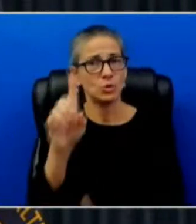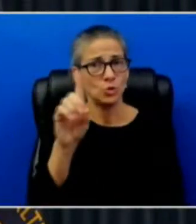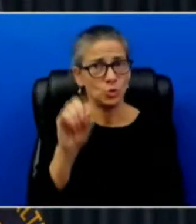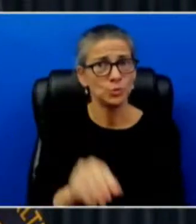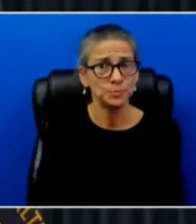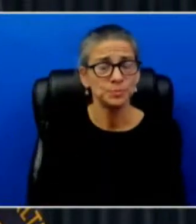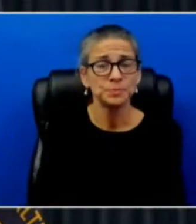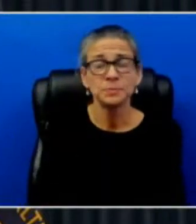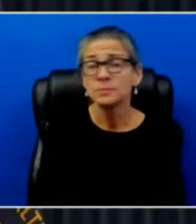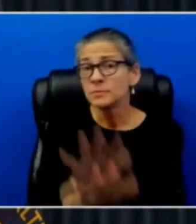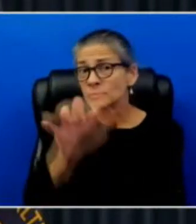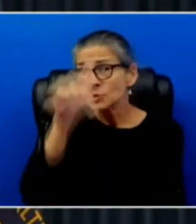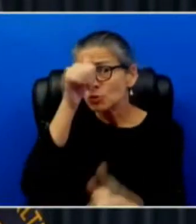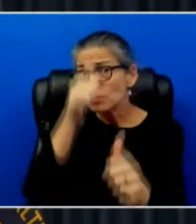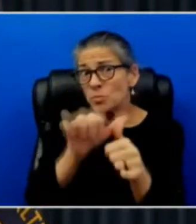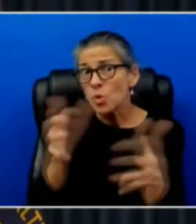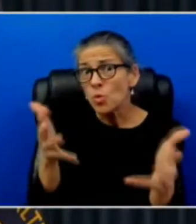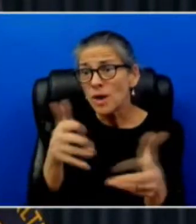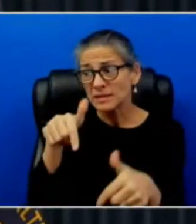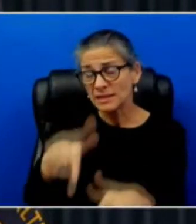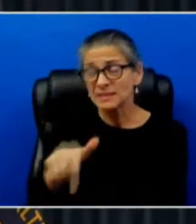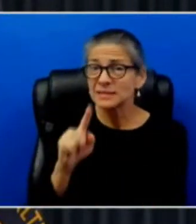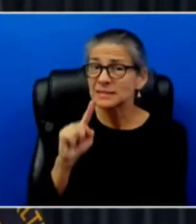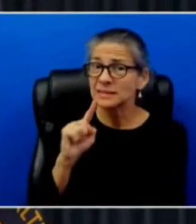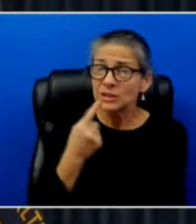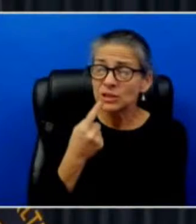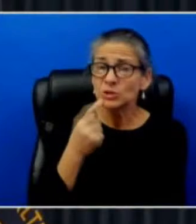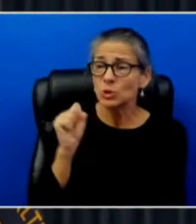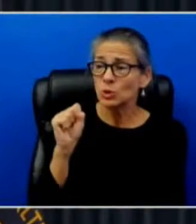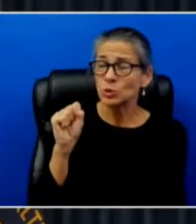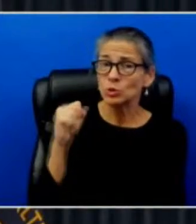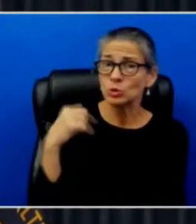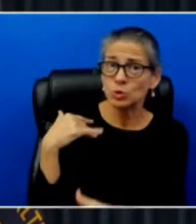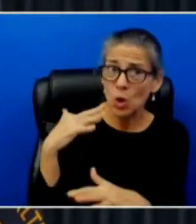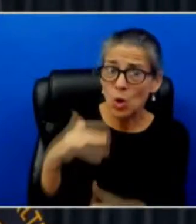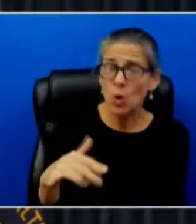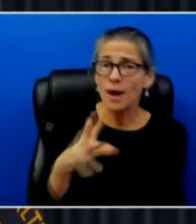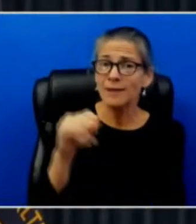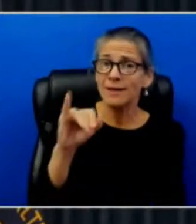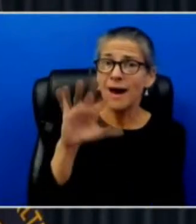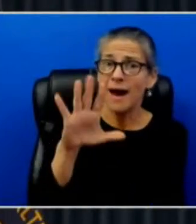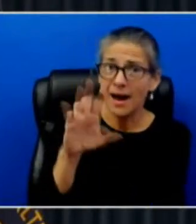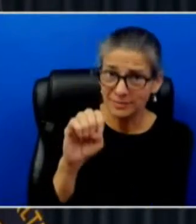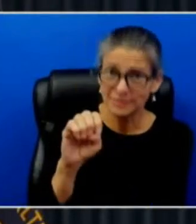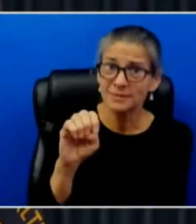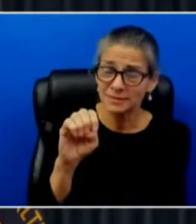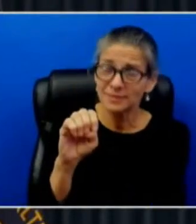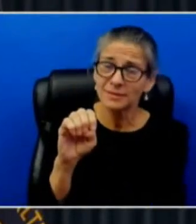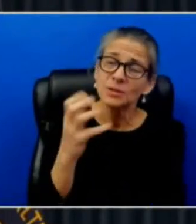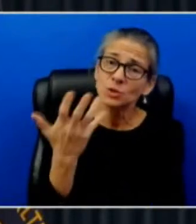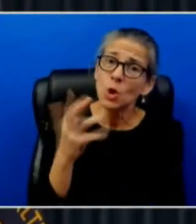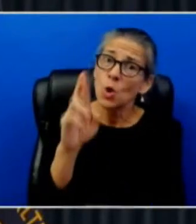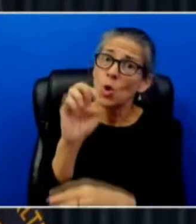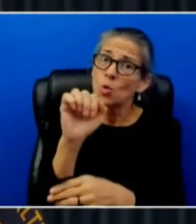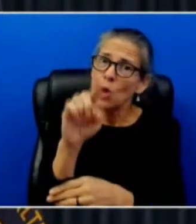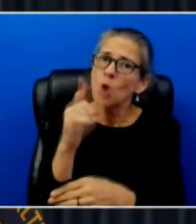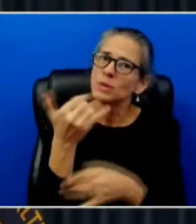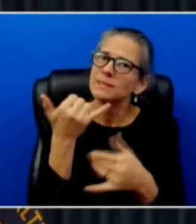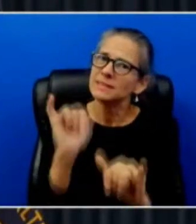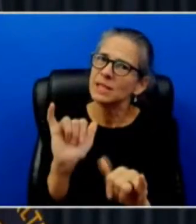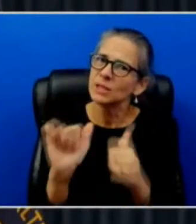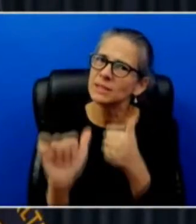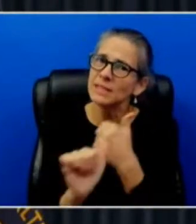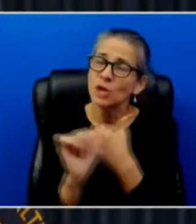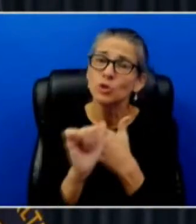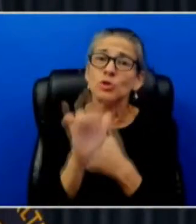snow and ice event, so the roadways are still dangerous. You might be able to see the pavement, but that doesn't mean that